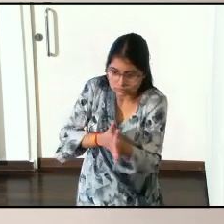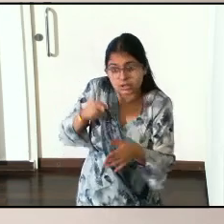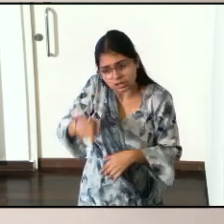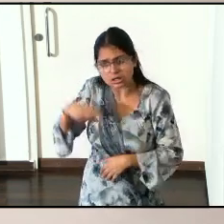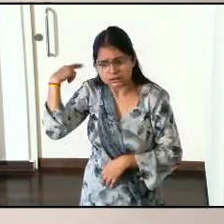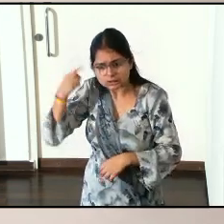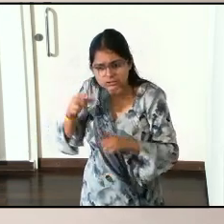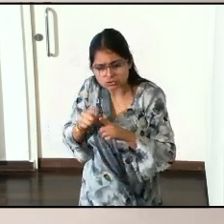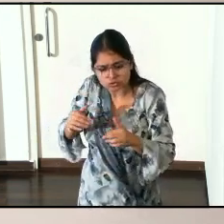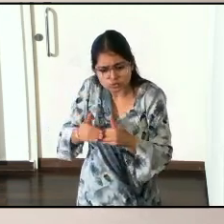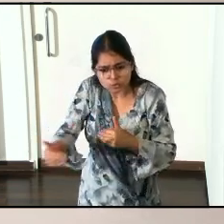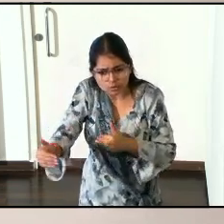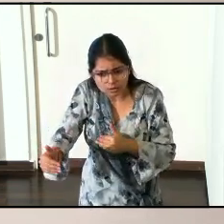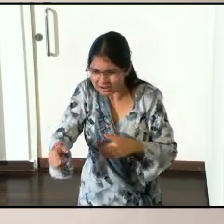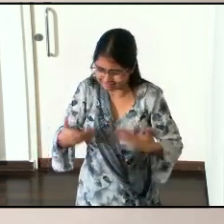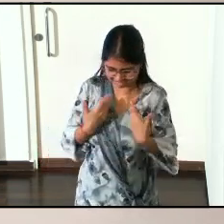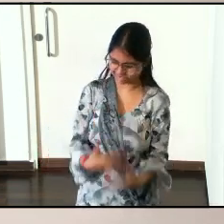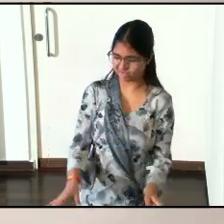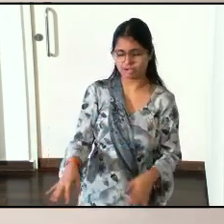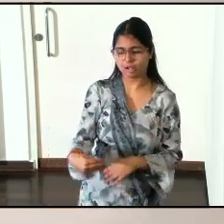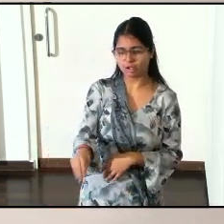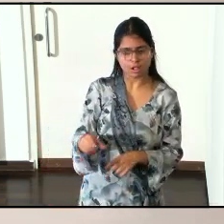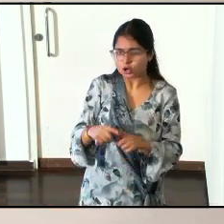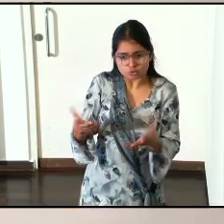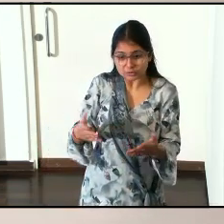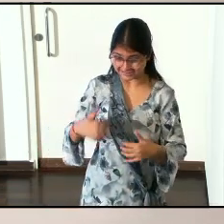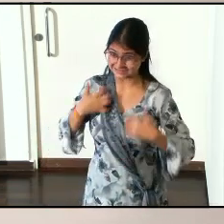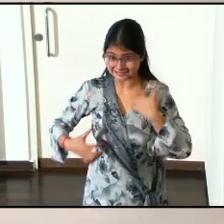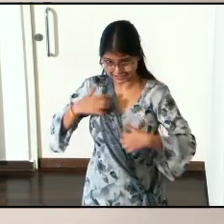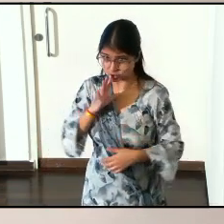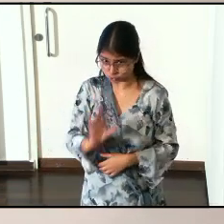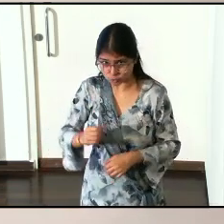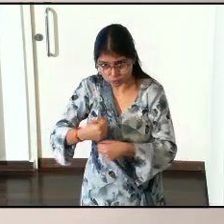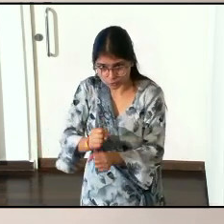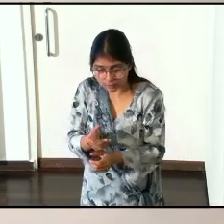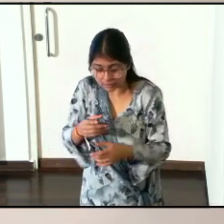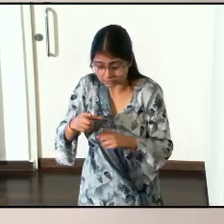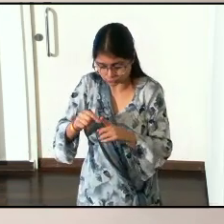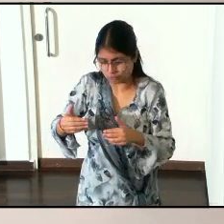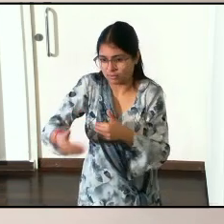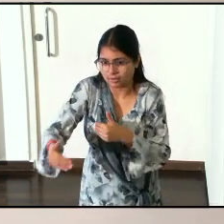in order to have this record there, right? So.